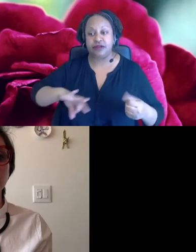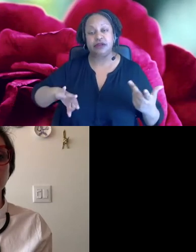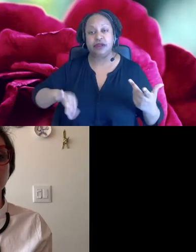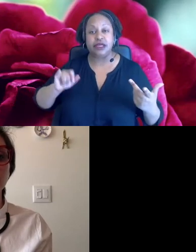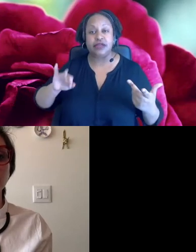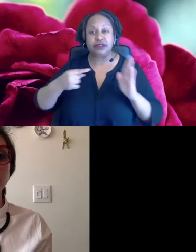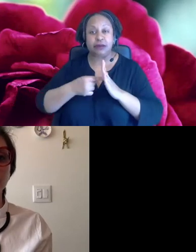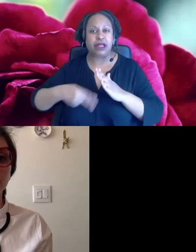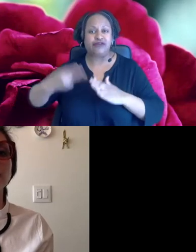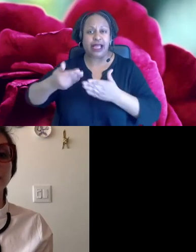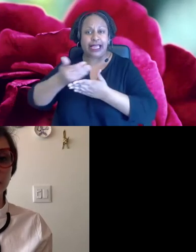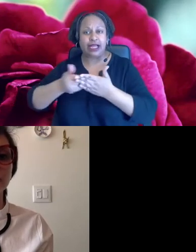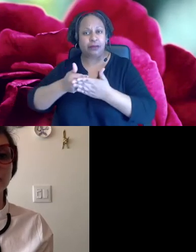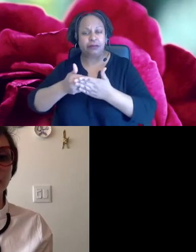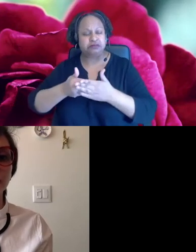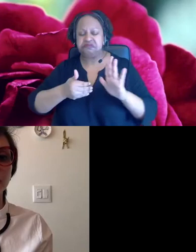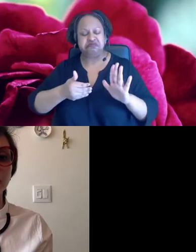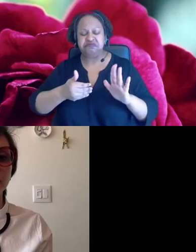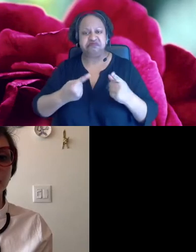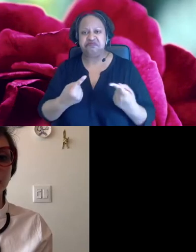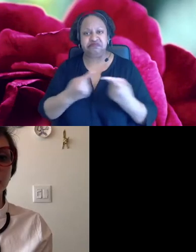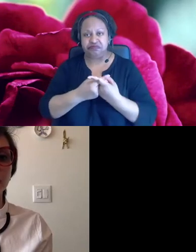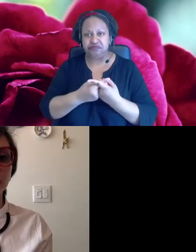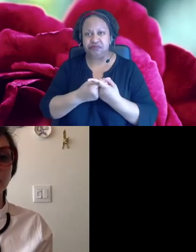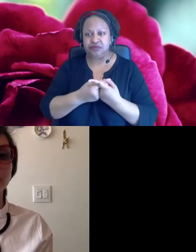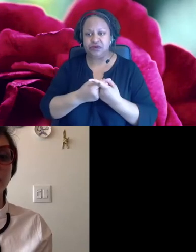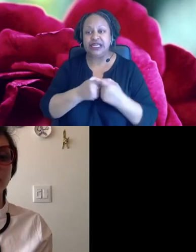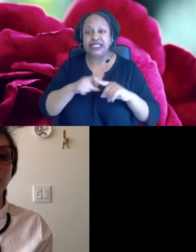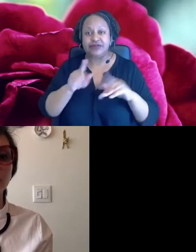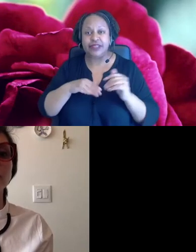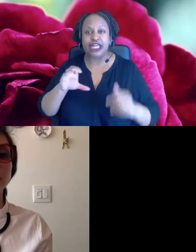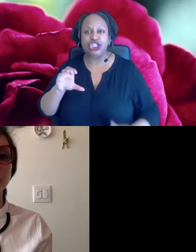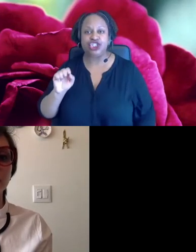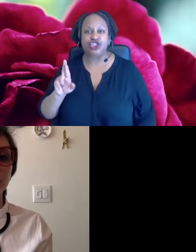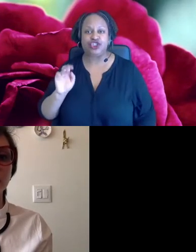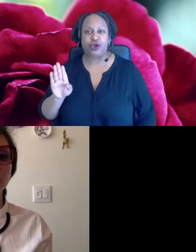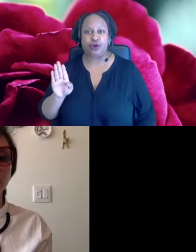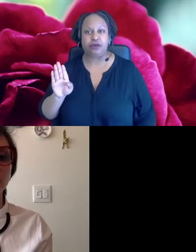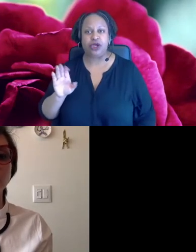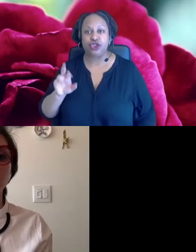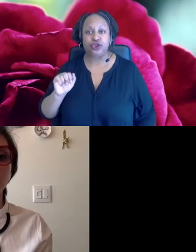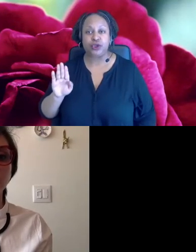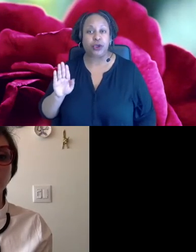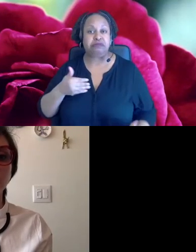of income. So it's unlike this CERB, because CERB didn't matter. You could have been